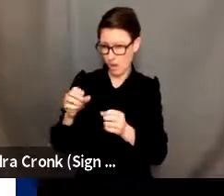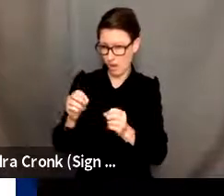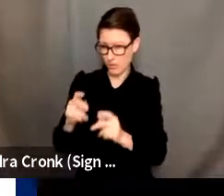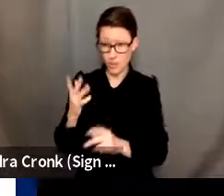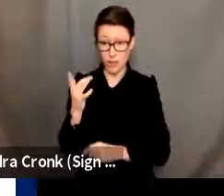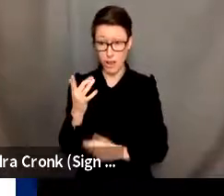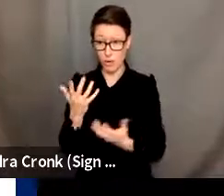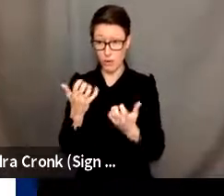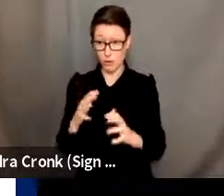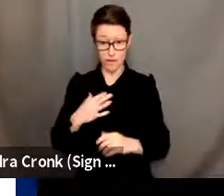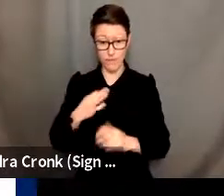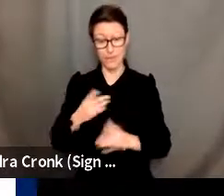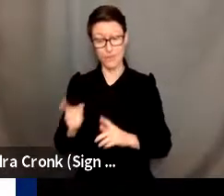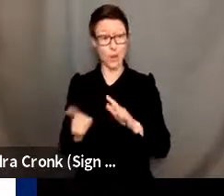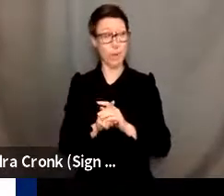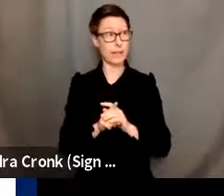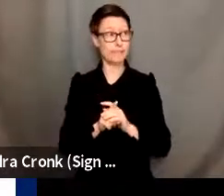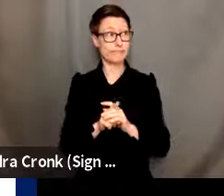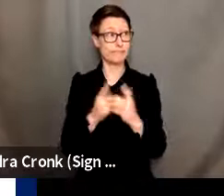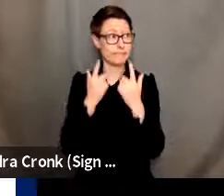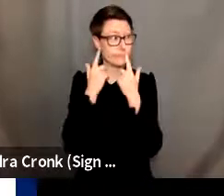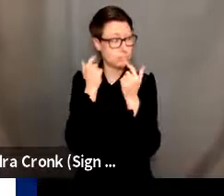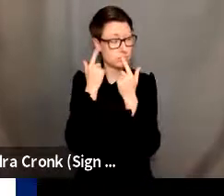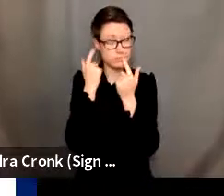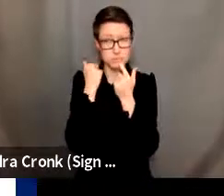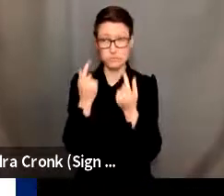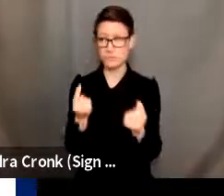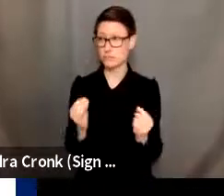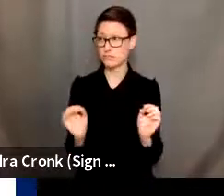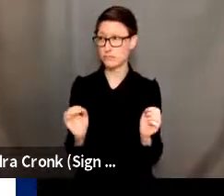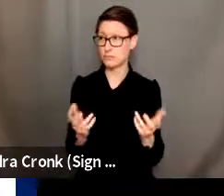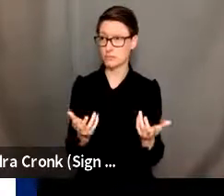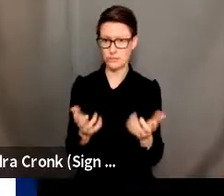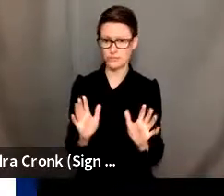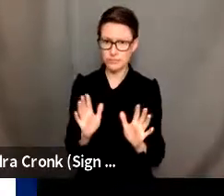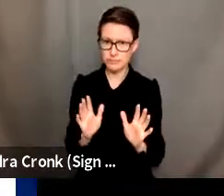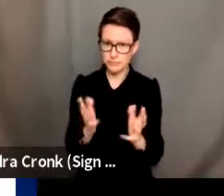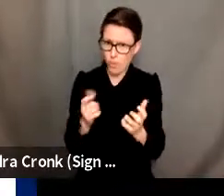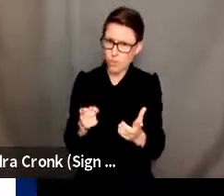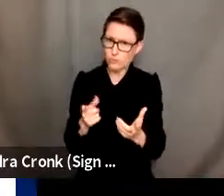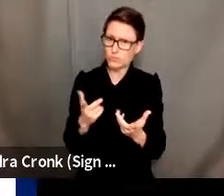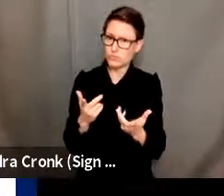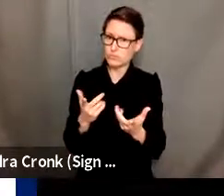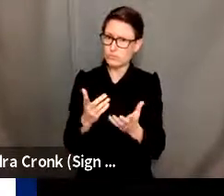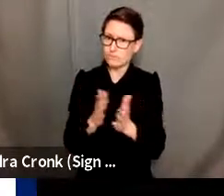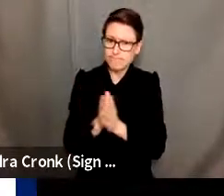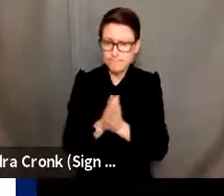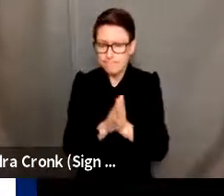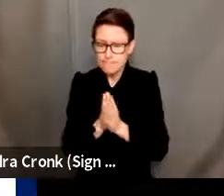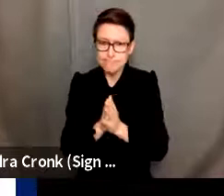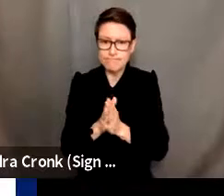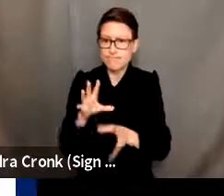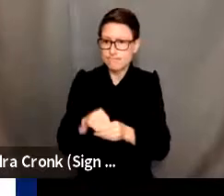standing around with nothing to do. We want to be sure there's a job for everyone. So for our Friday